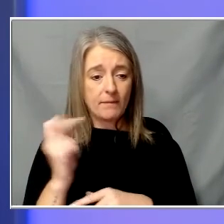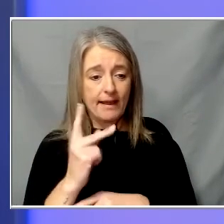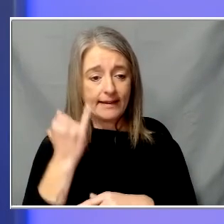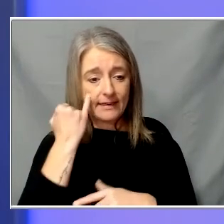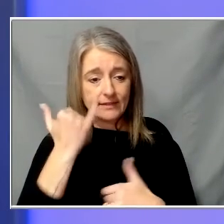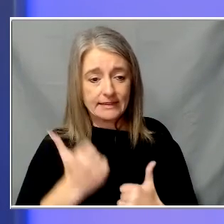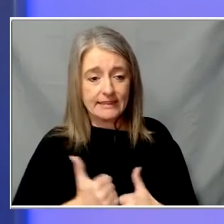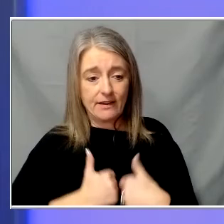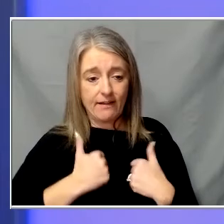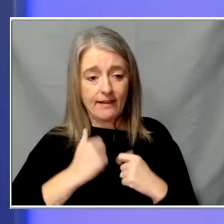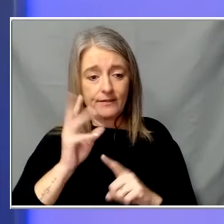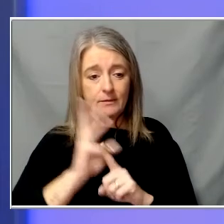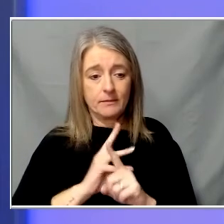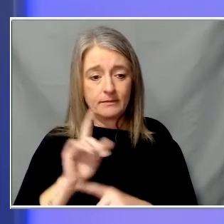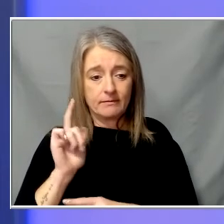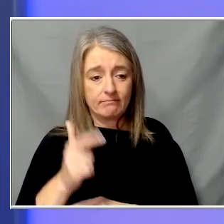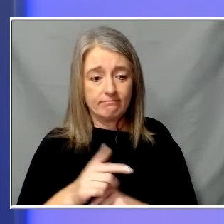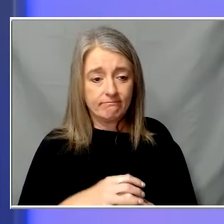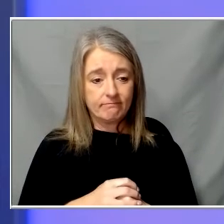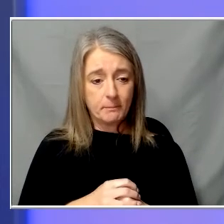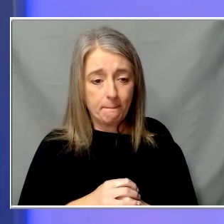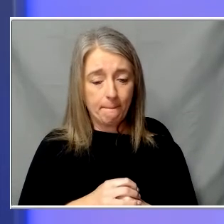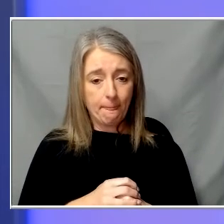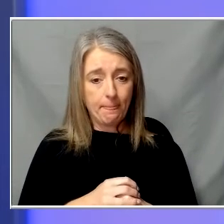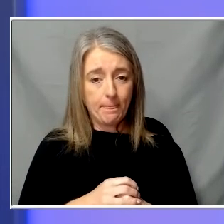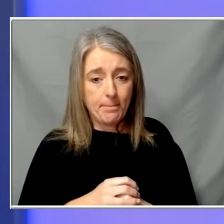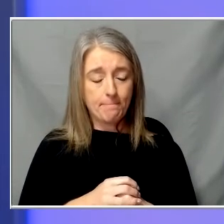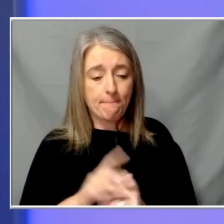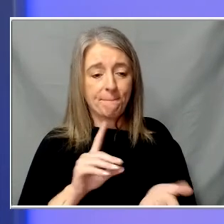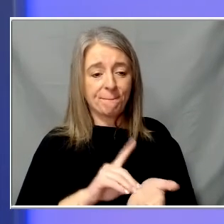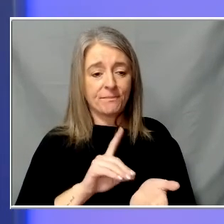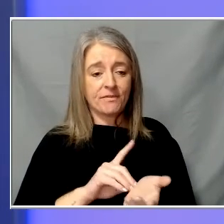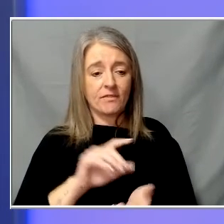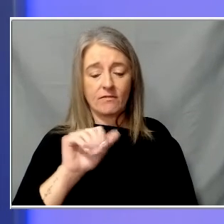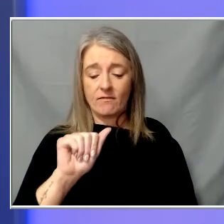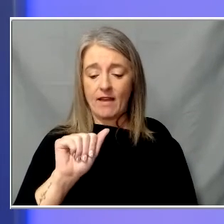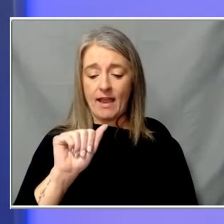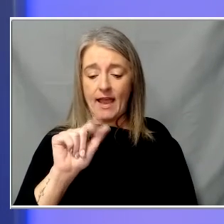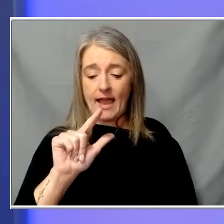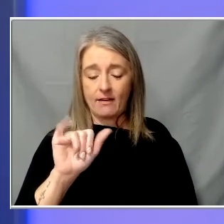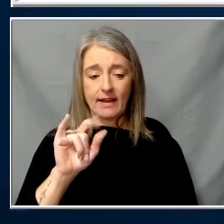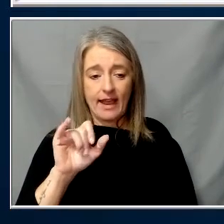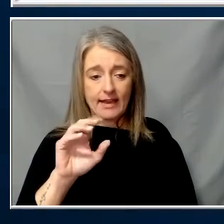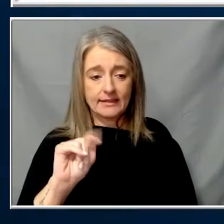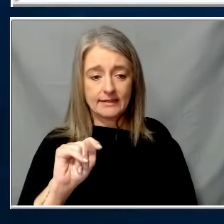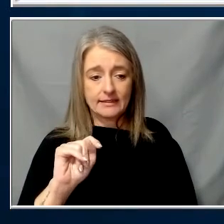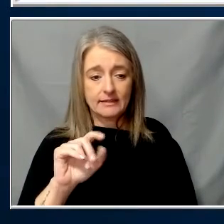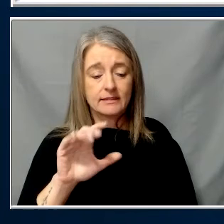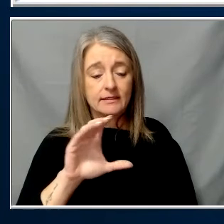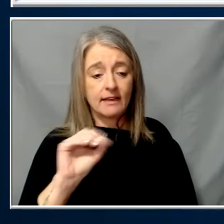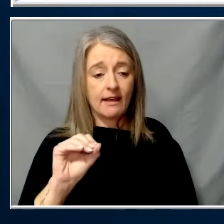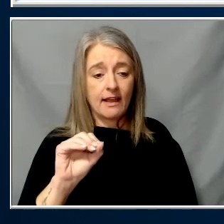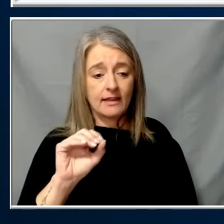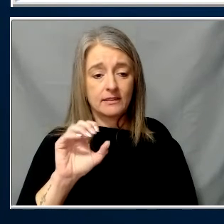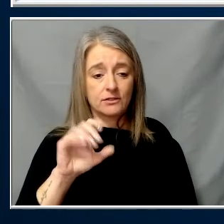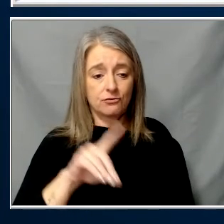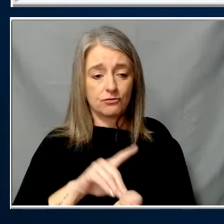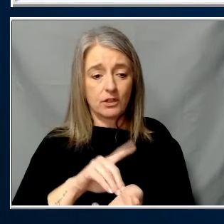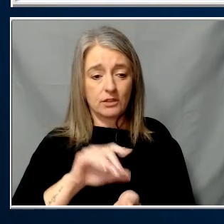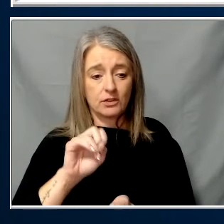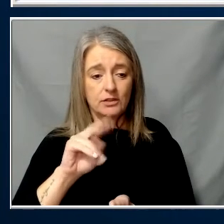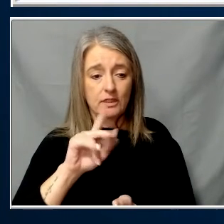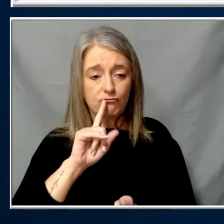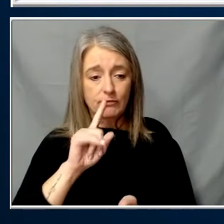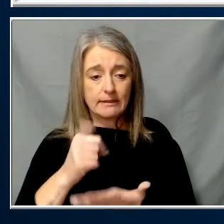alive 6 months later. Dr. Alcast-Wools and Dr. Sun really invested in my health